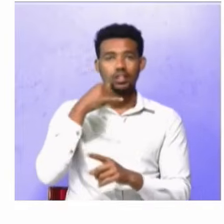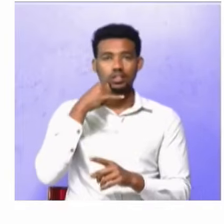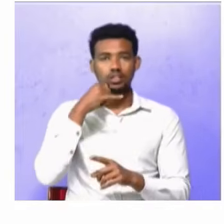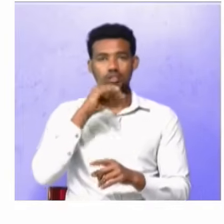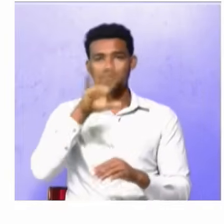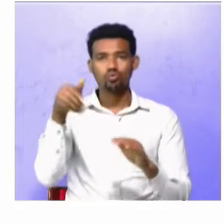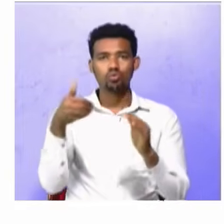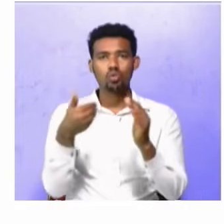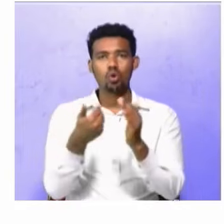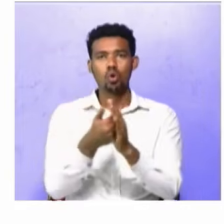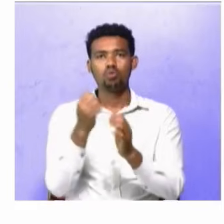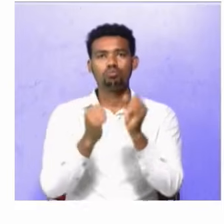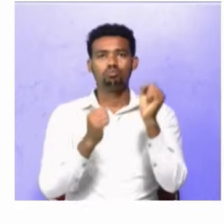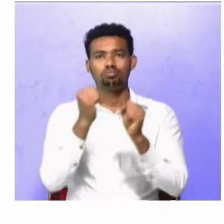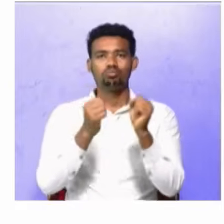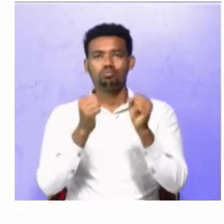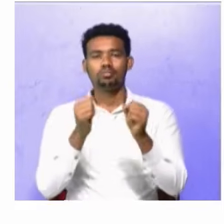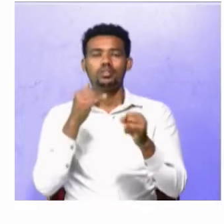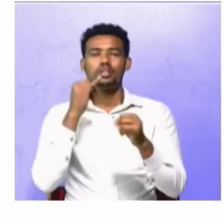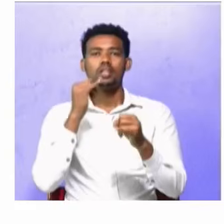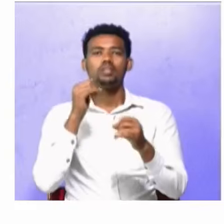Small,